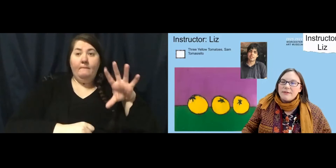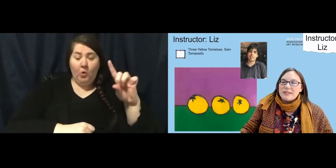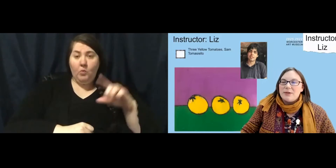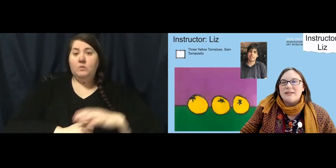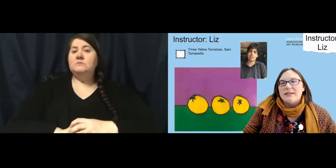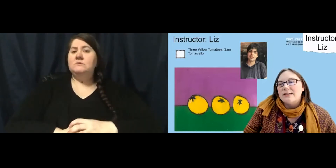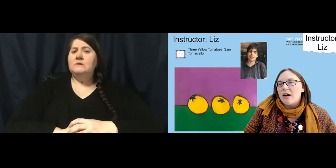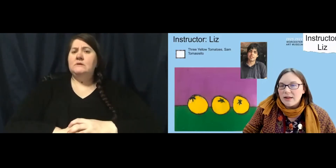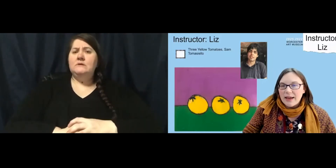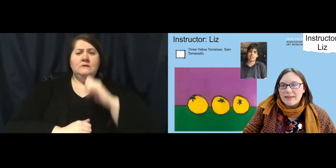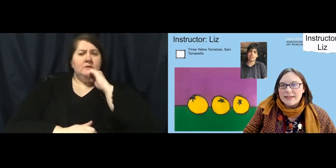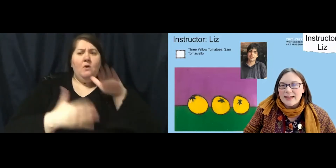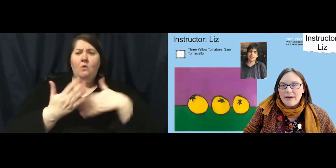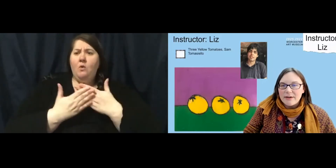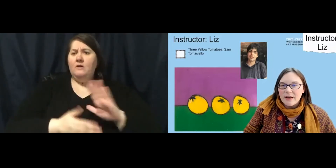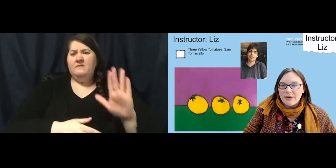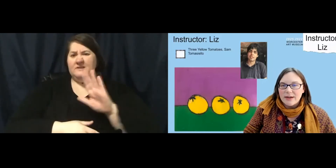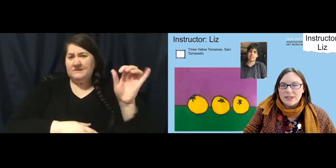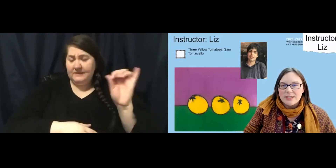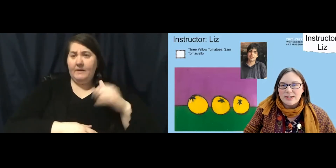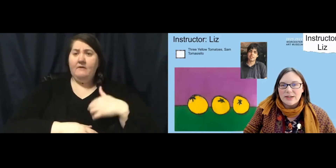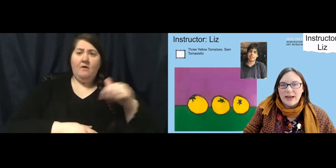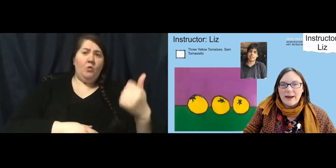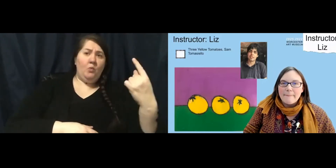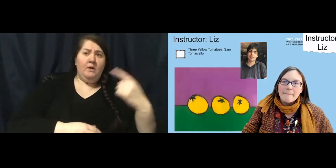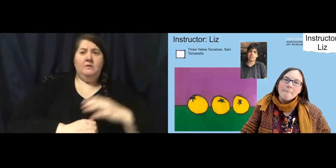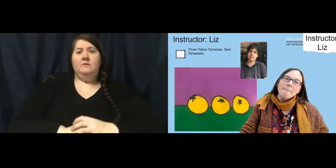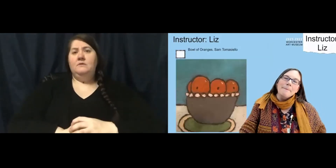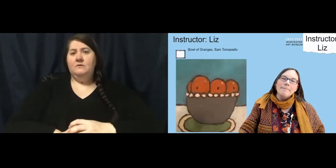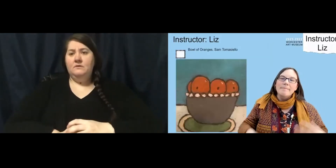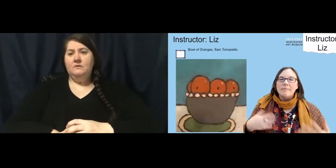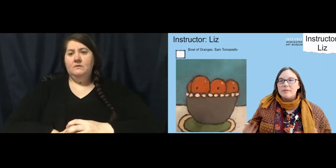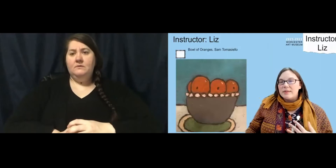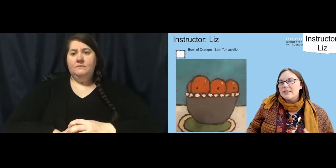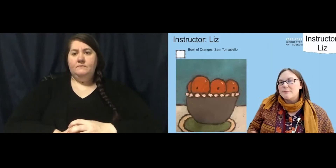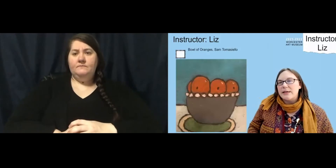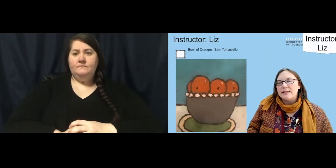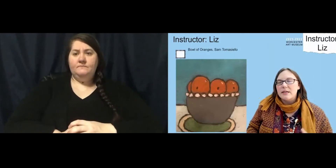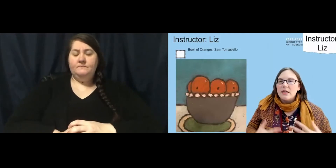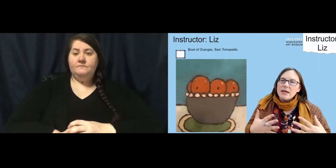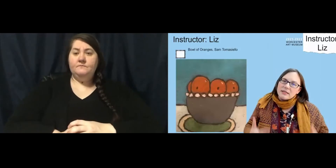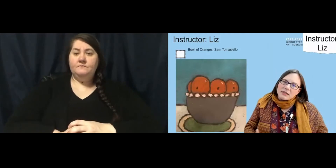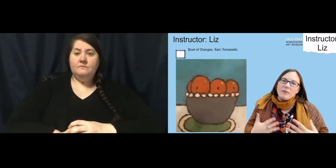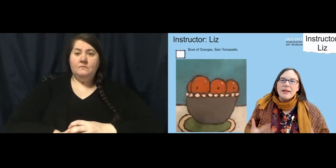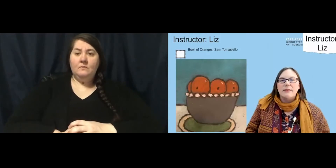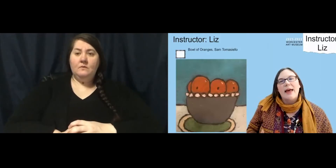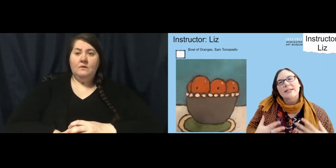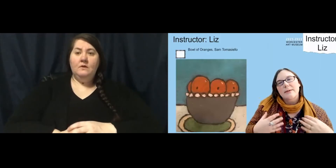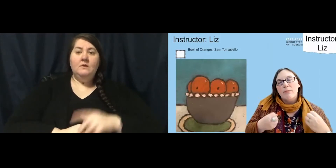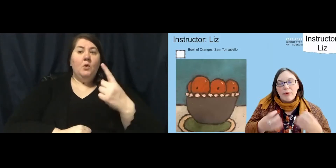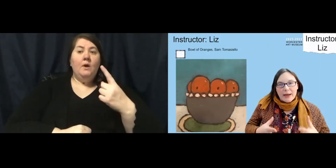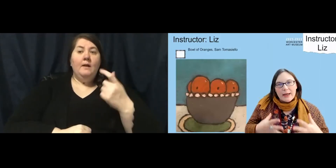all of his pieces are like this. I have another one just to look at. This piece is a little bit